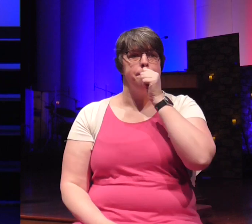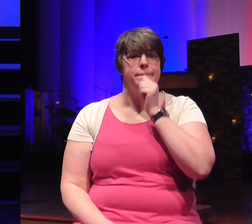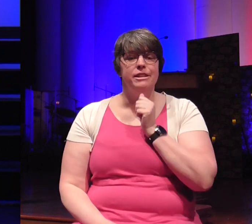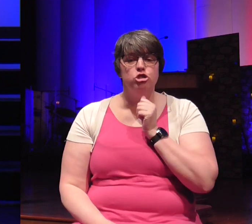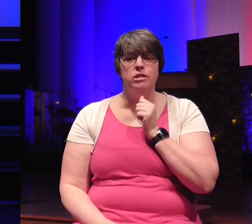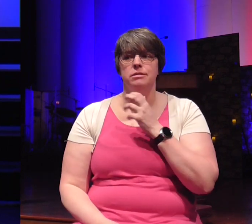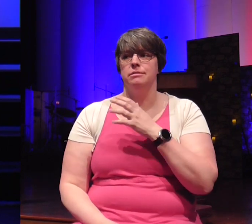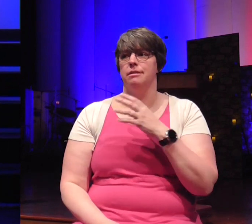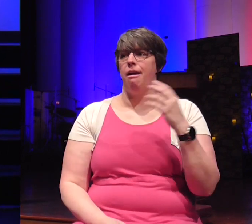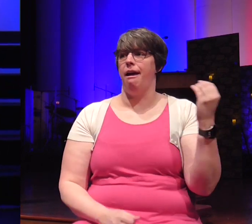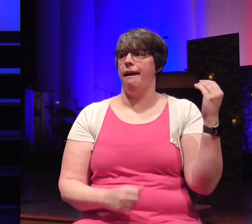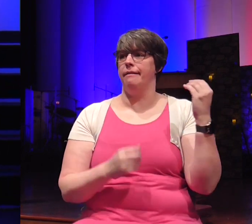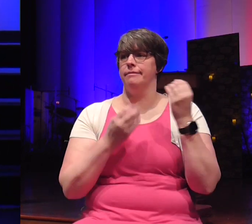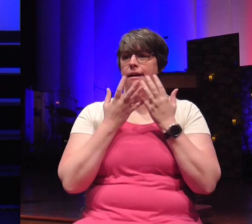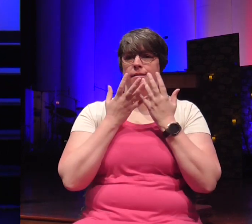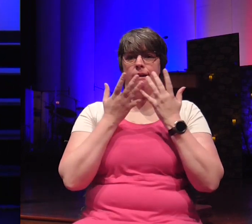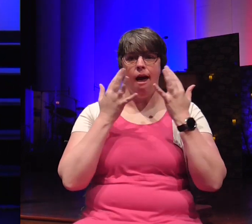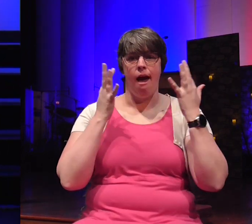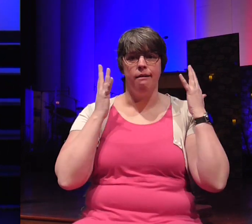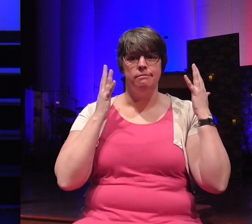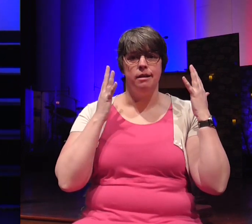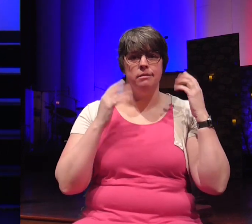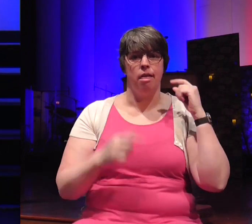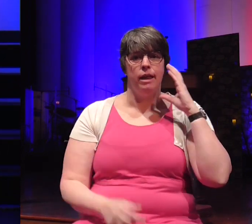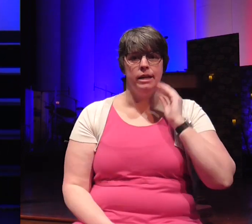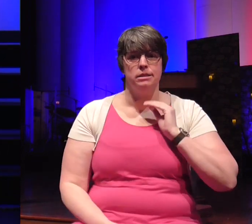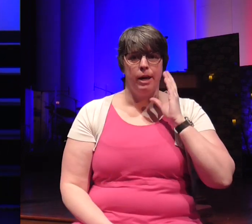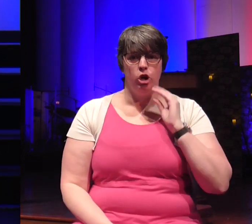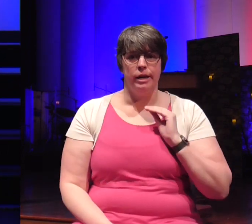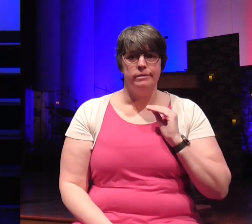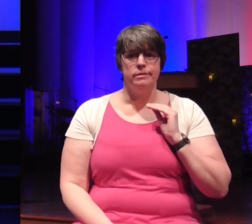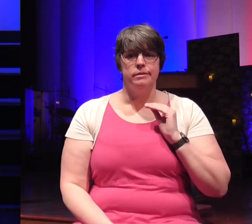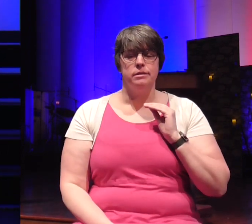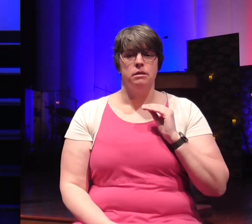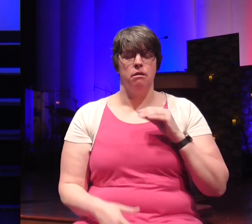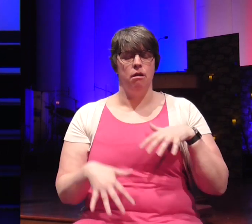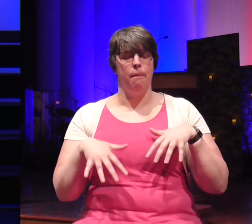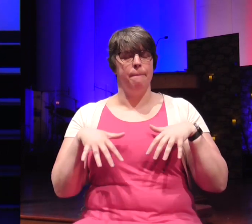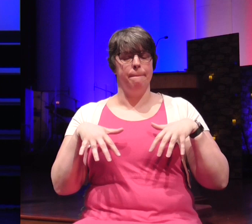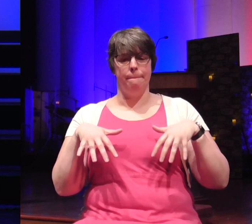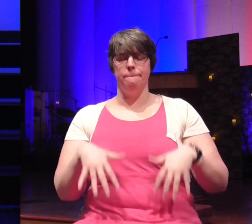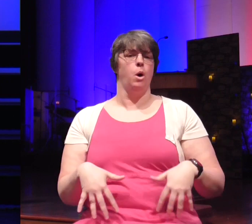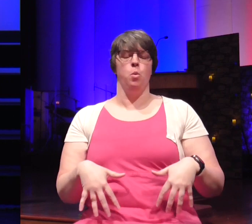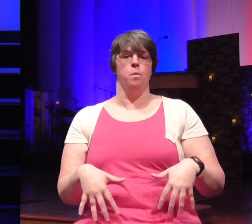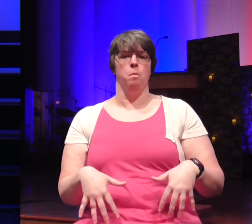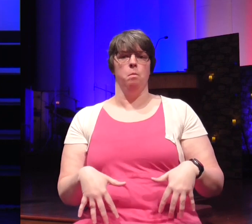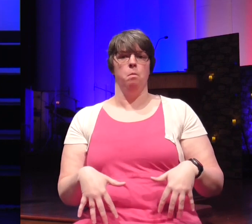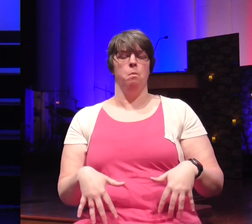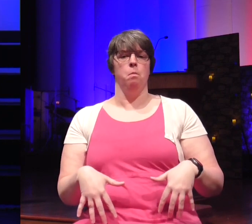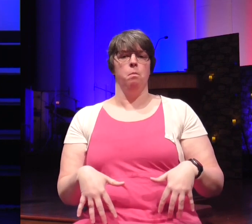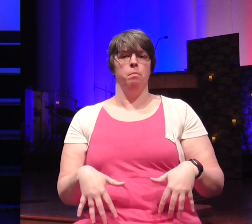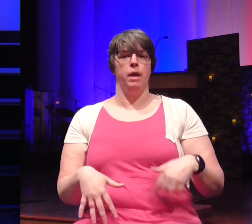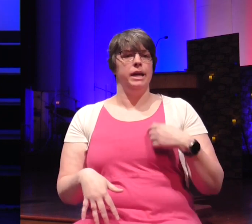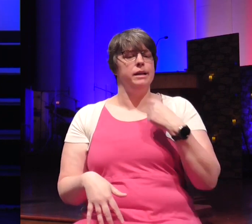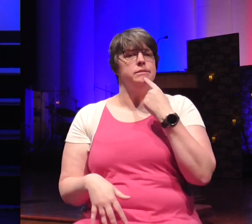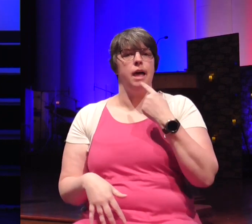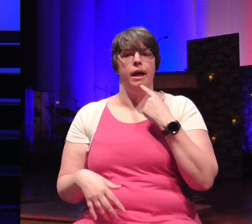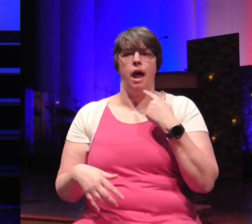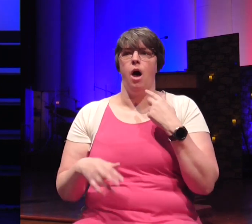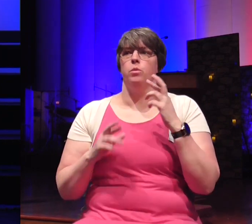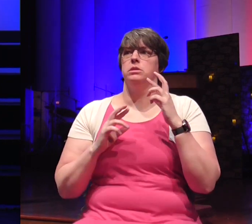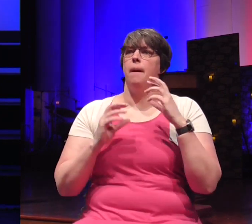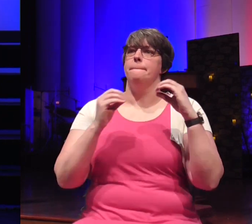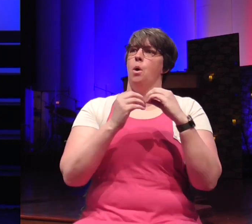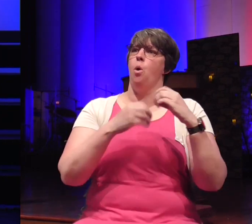kindness that was lavished upon him. He was absolutely shocked to the core. He said, he said, the more time I